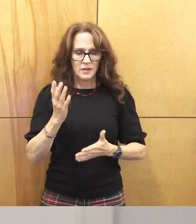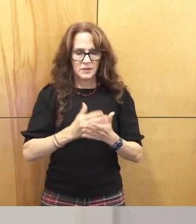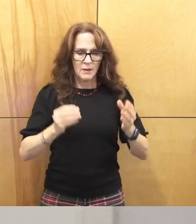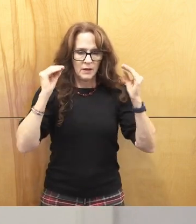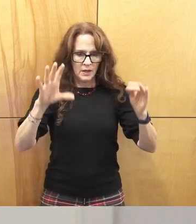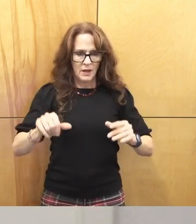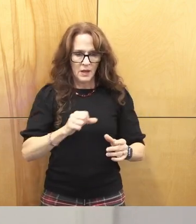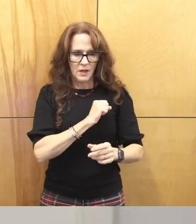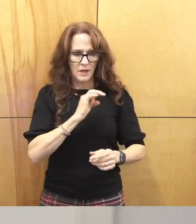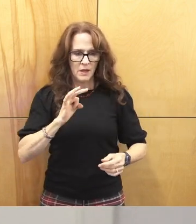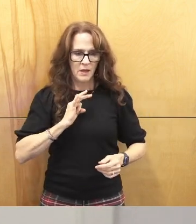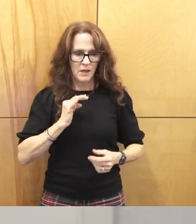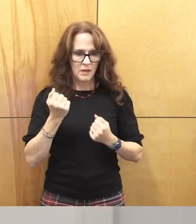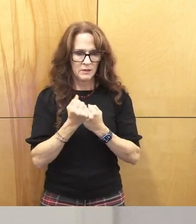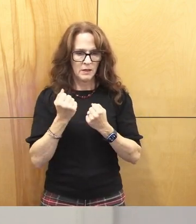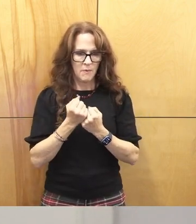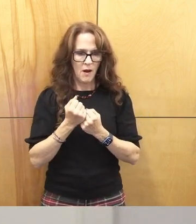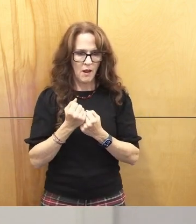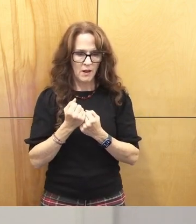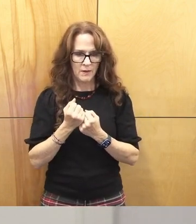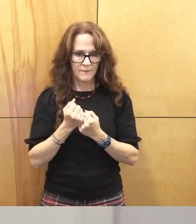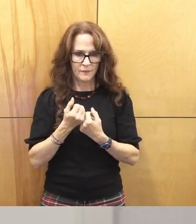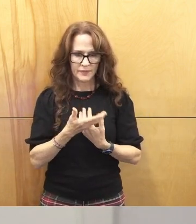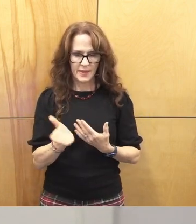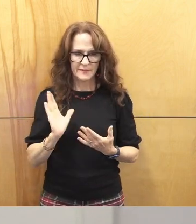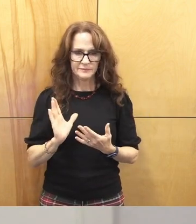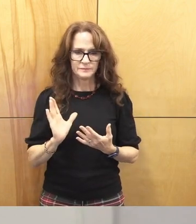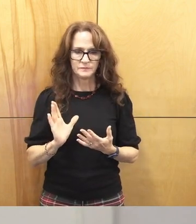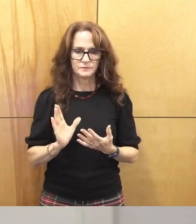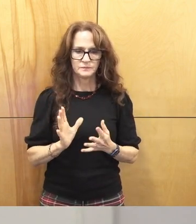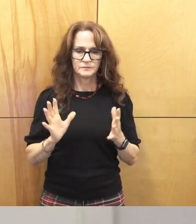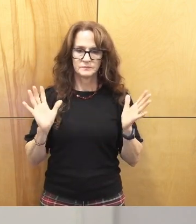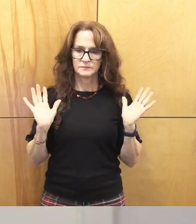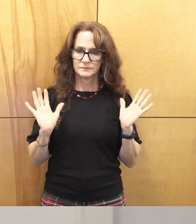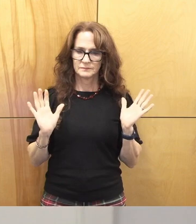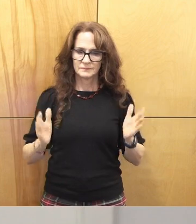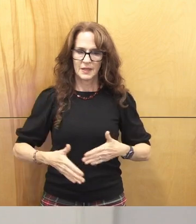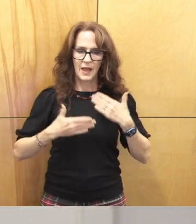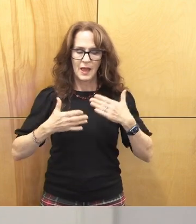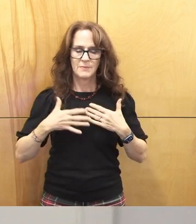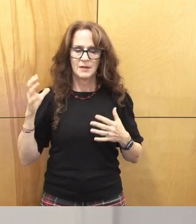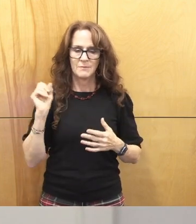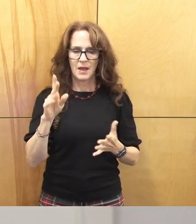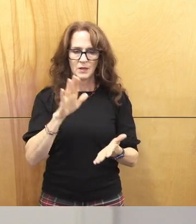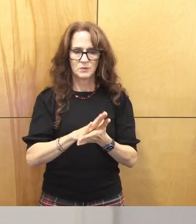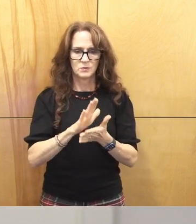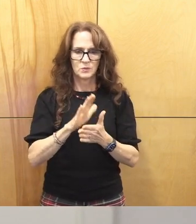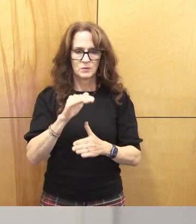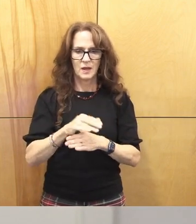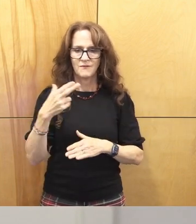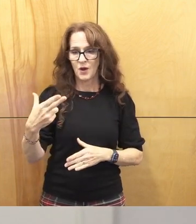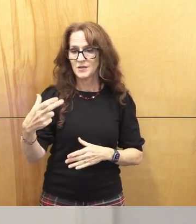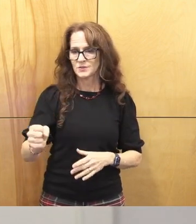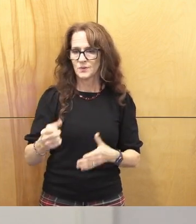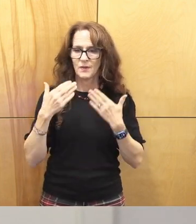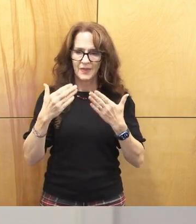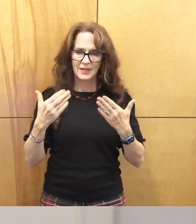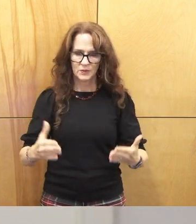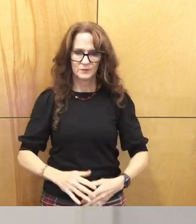and other staff who support them. So with that in mind, happy back to school night in our high schools. Thank